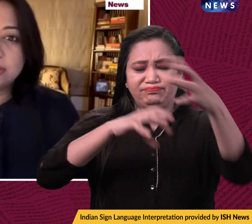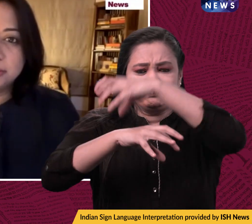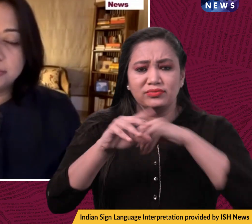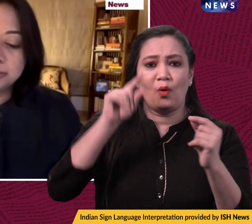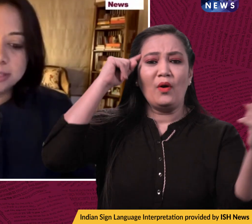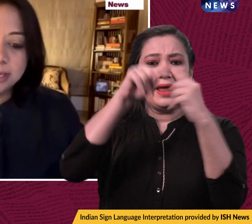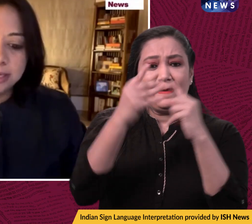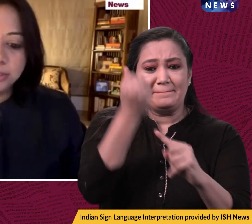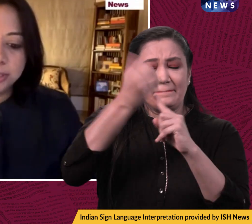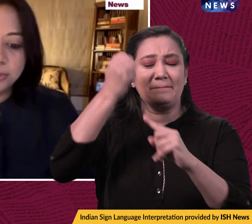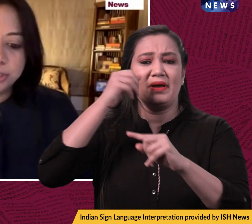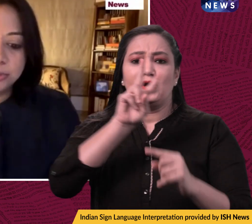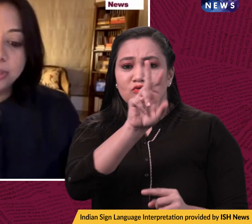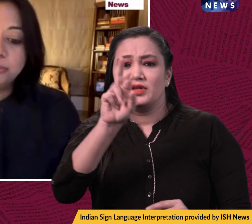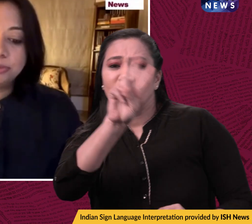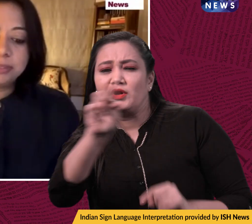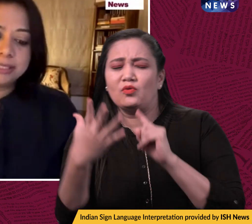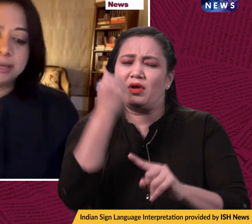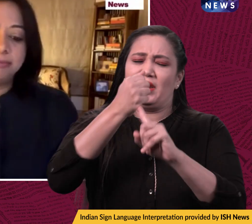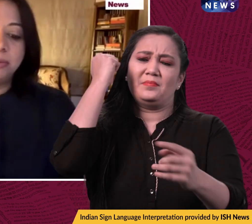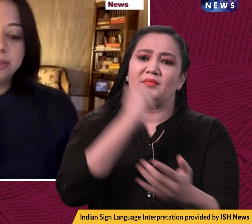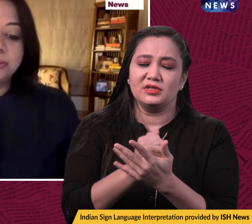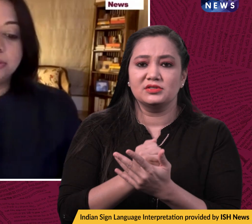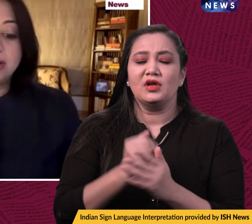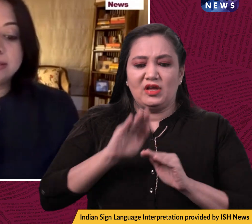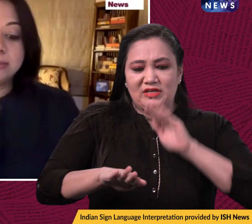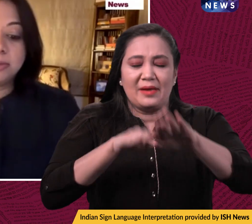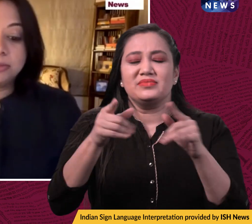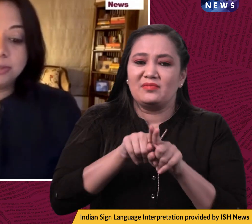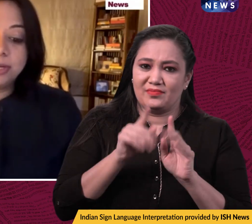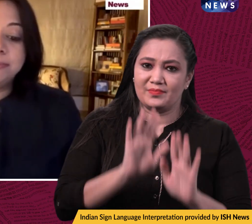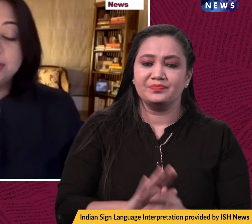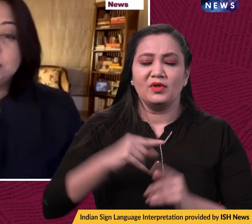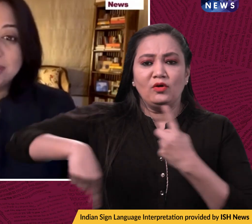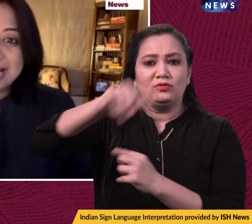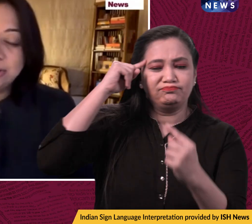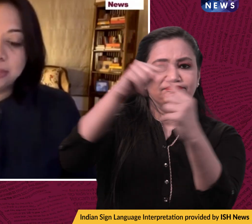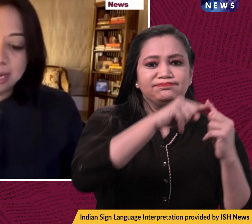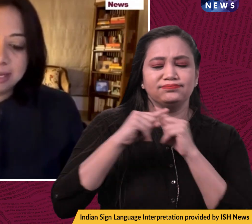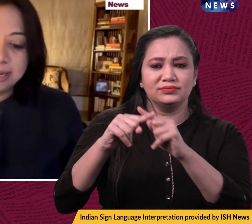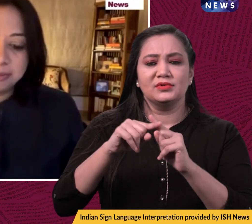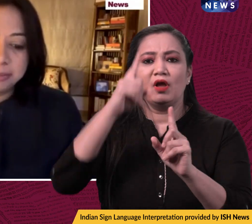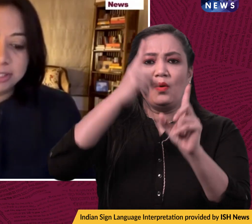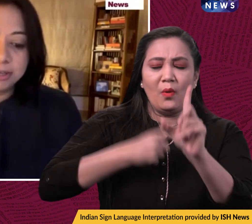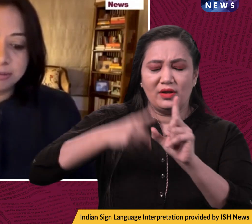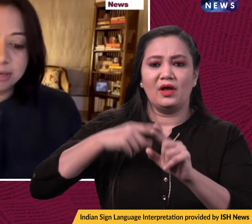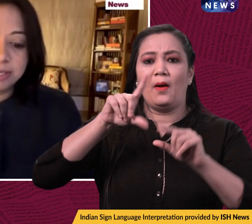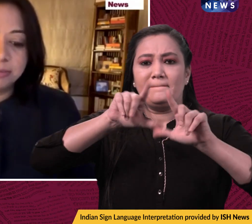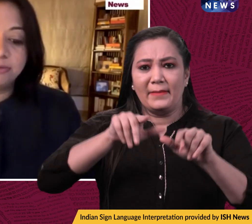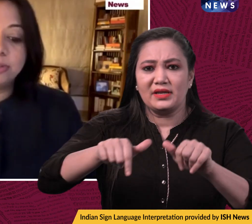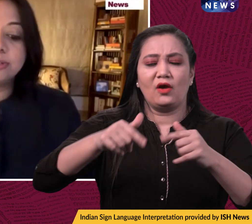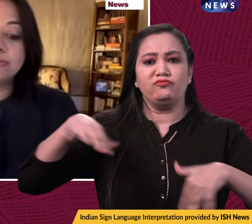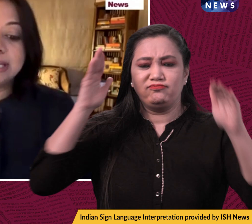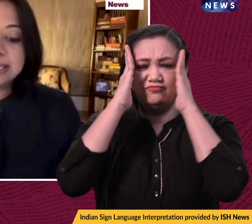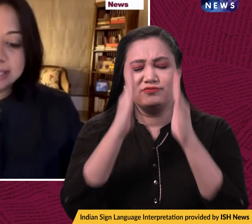their short-term commitments in 2022, which would be a step forward. It also asks them all to agree to an annual high-level ministerial